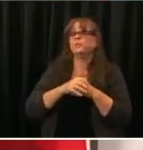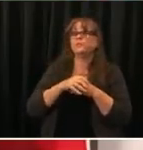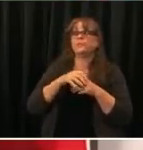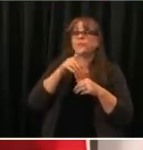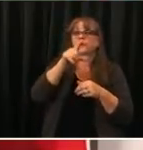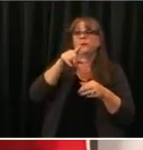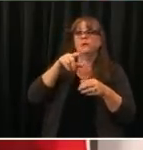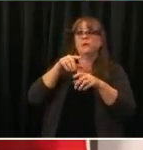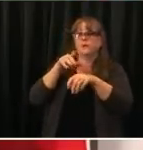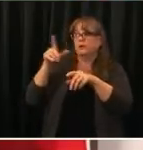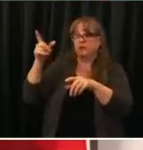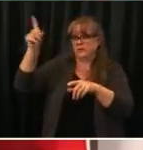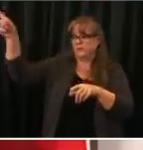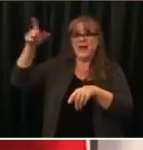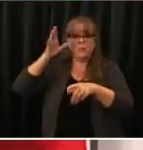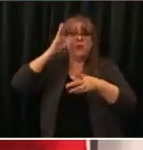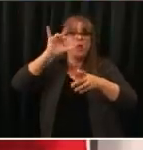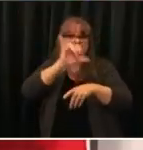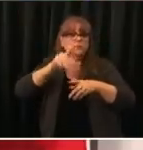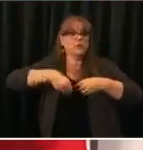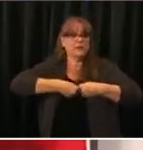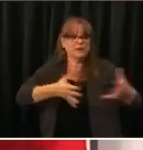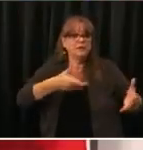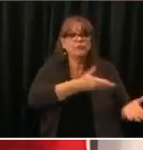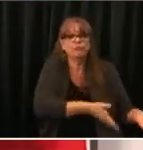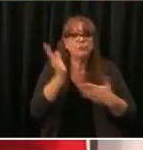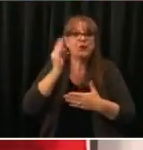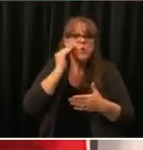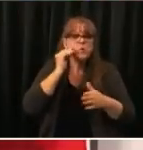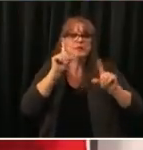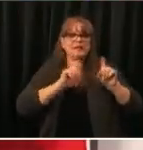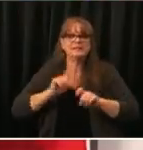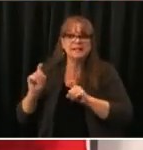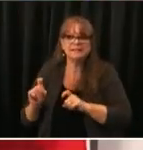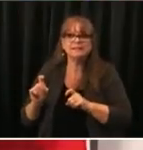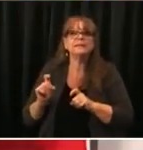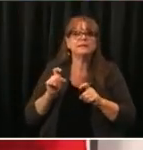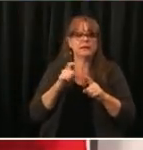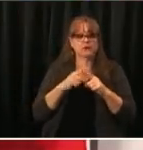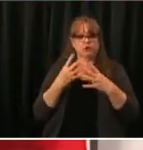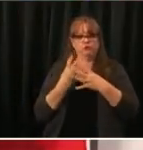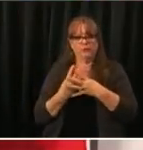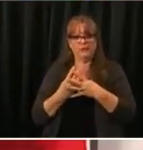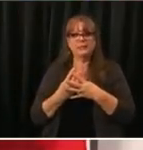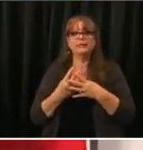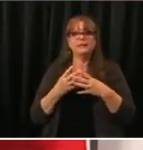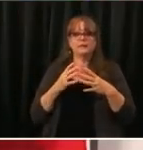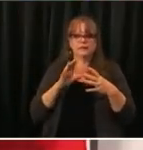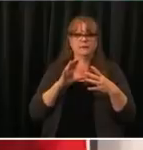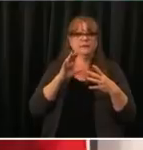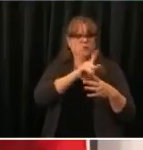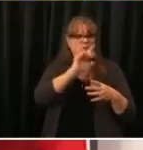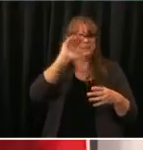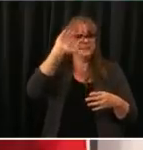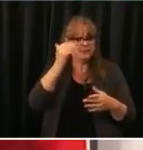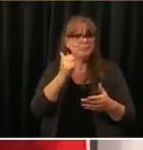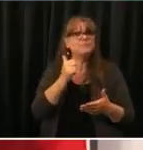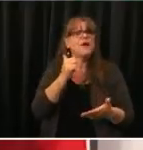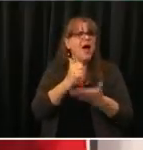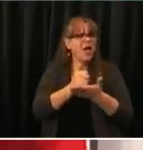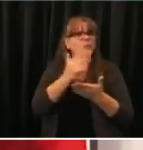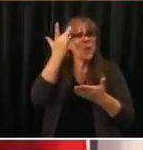they can do that themselves. But the screening testing is one of the very best protocols for preventing COVID-19. It will afford our